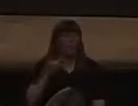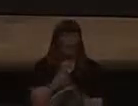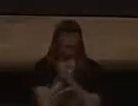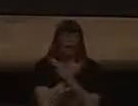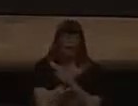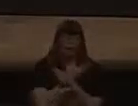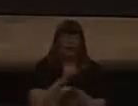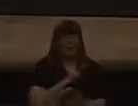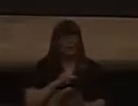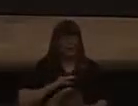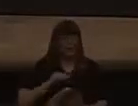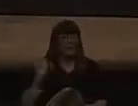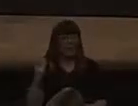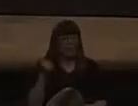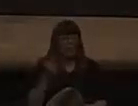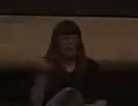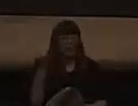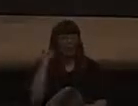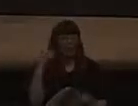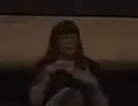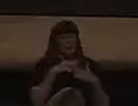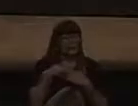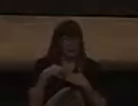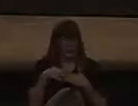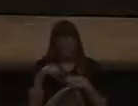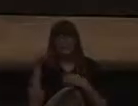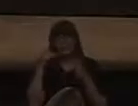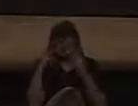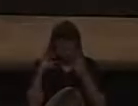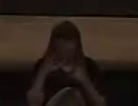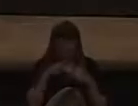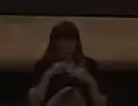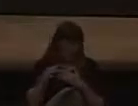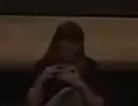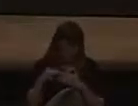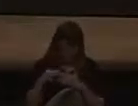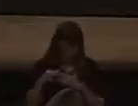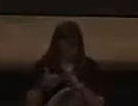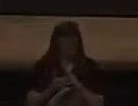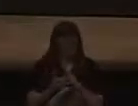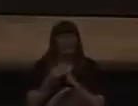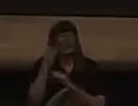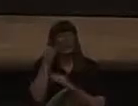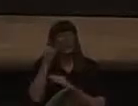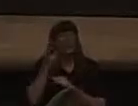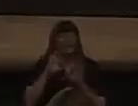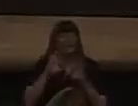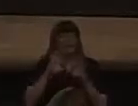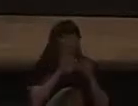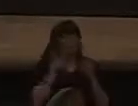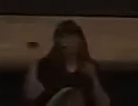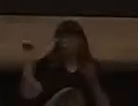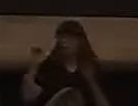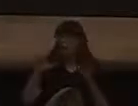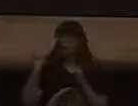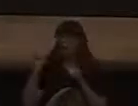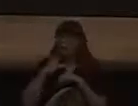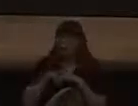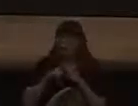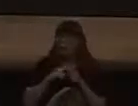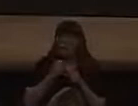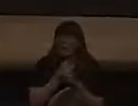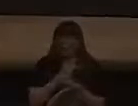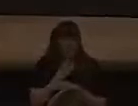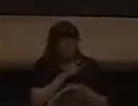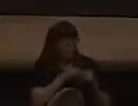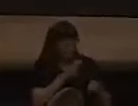staff all understand sighted guide technique, that if a group goes and they have to leave early and they tell the usher comes and tells them